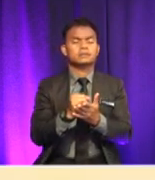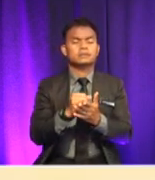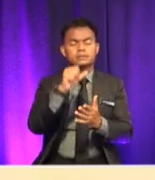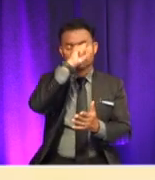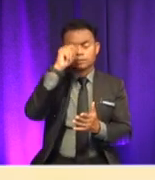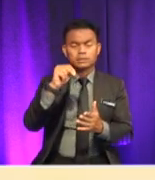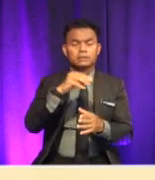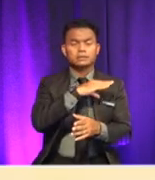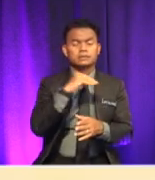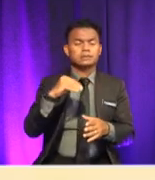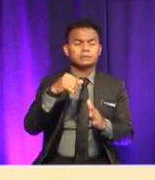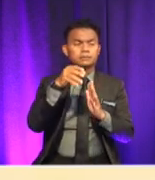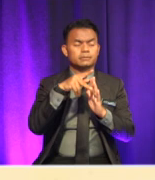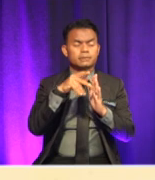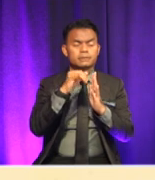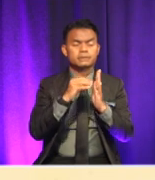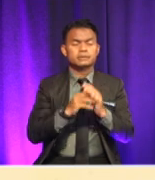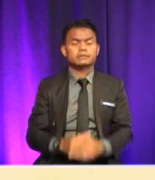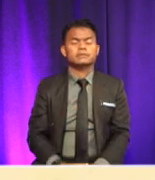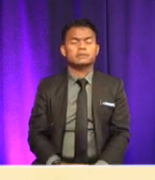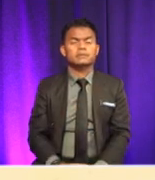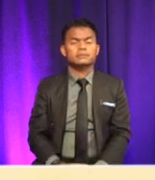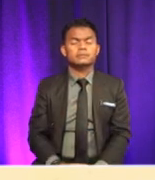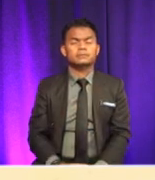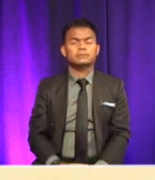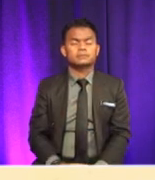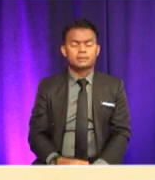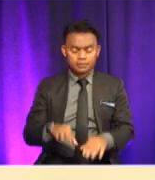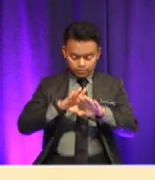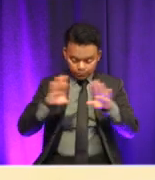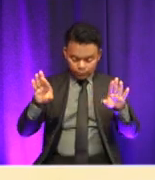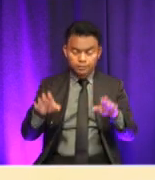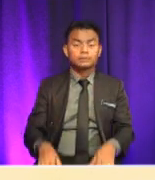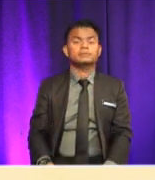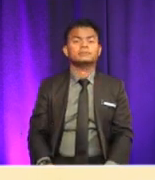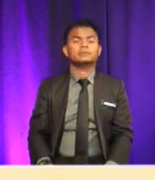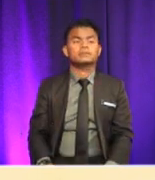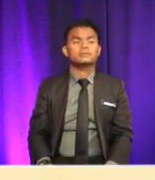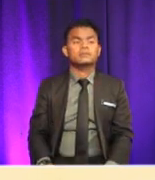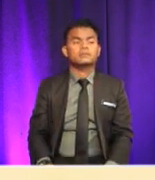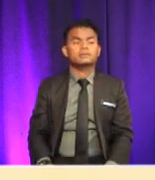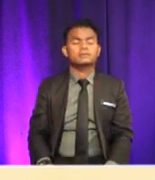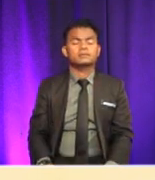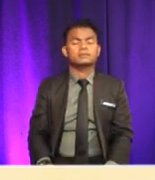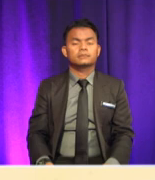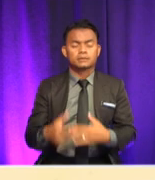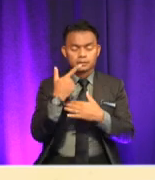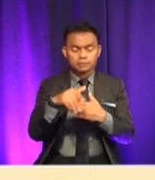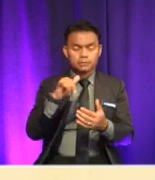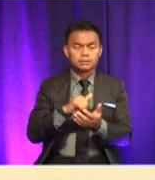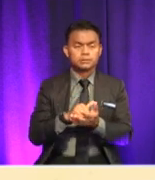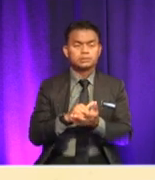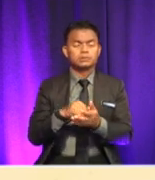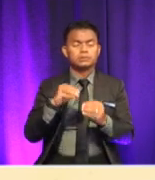And then you unpack the keywords and phrases in both the question and the passage. And then, of course, number